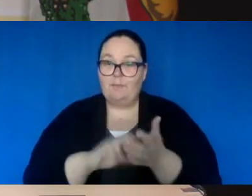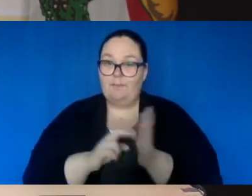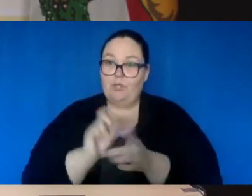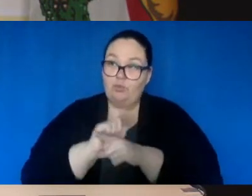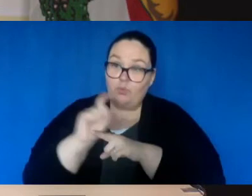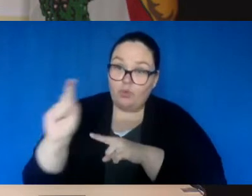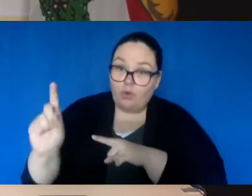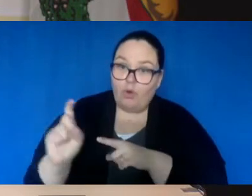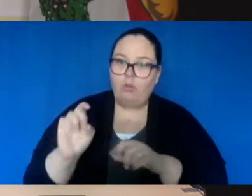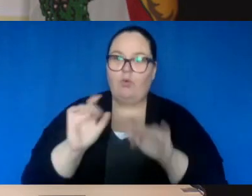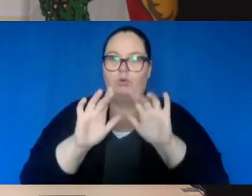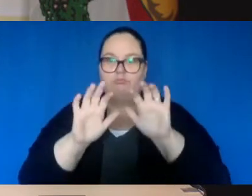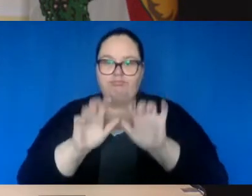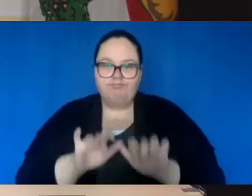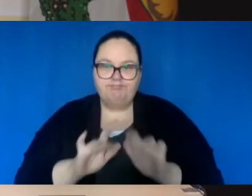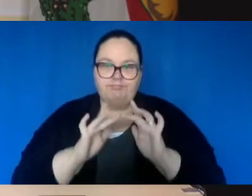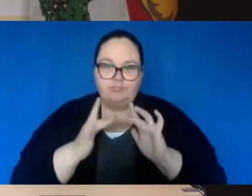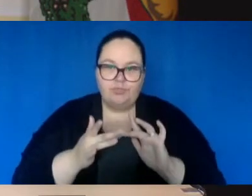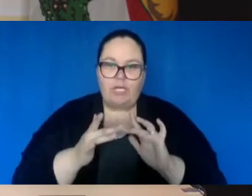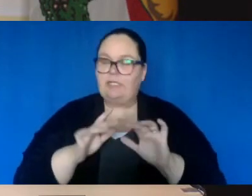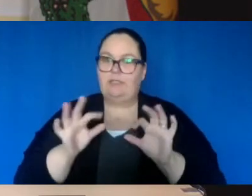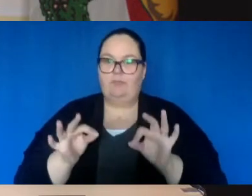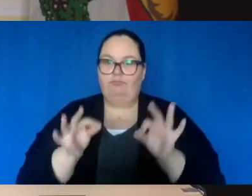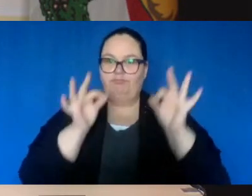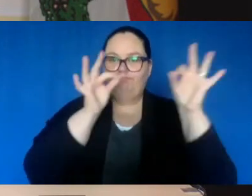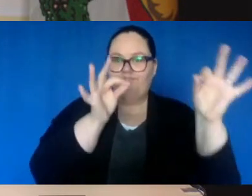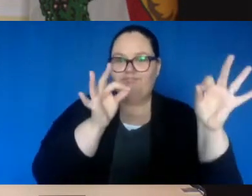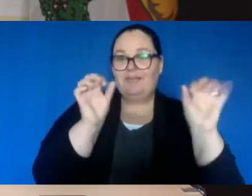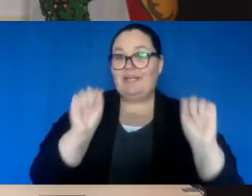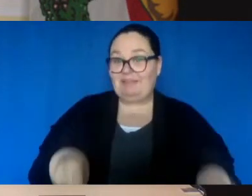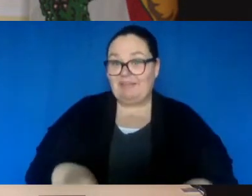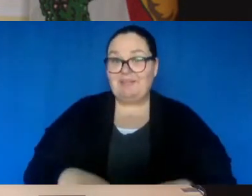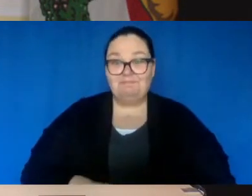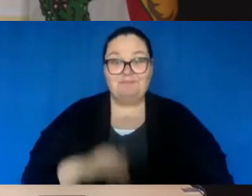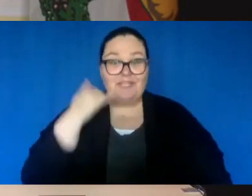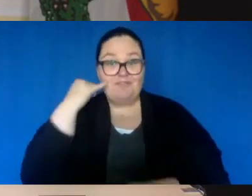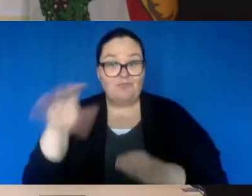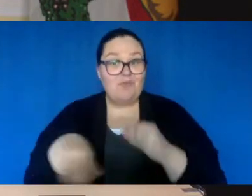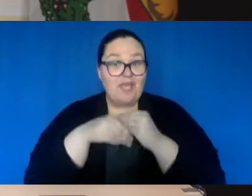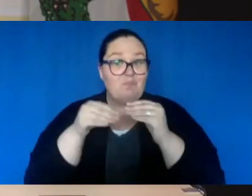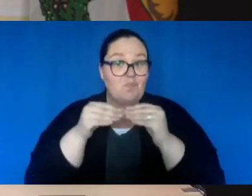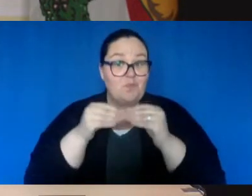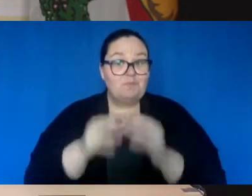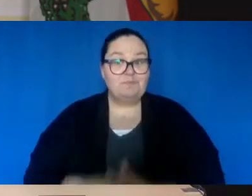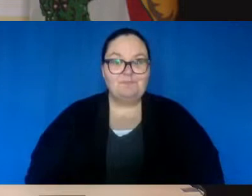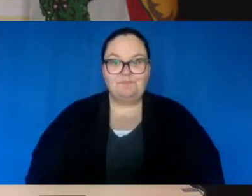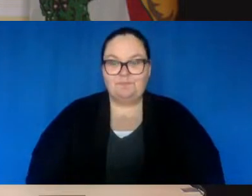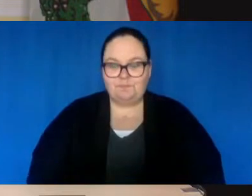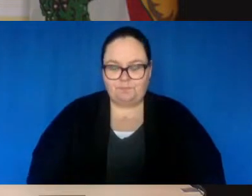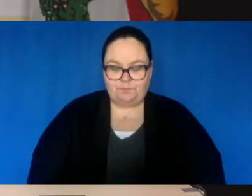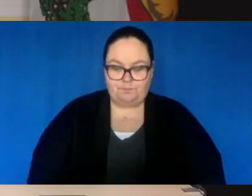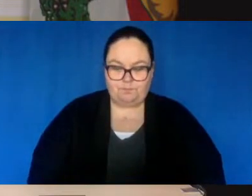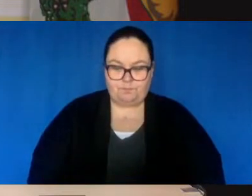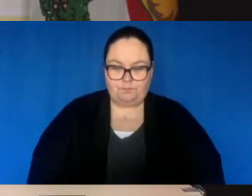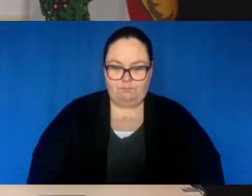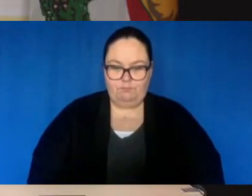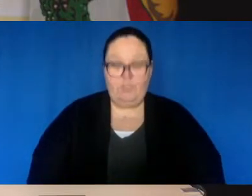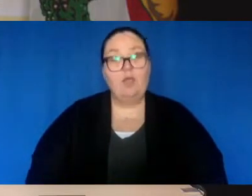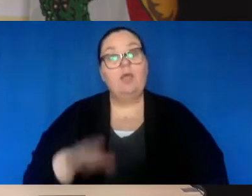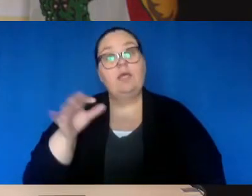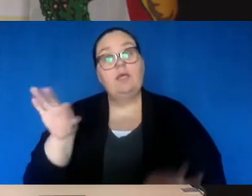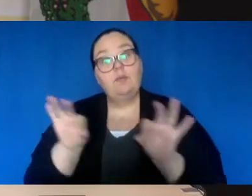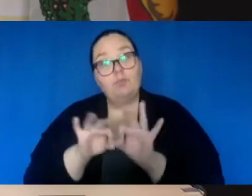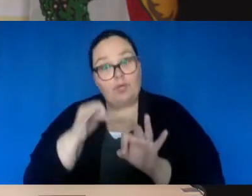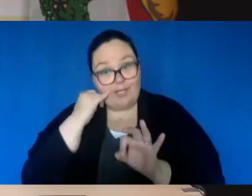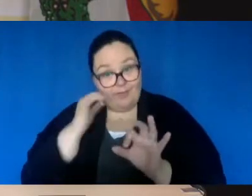or go online and book a new earlier appointment if appointments get added to our system, and then cancel their other appointment